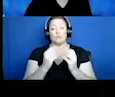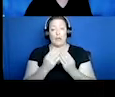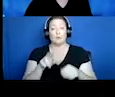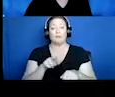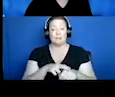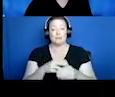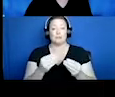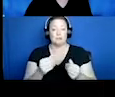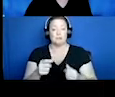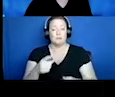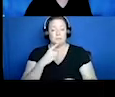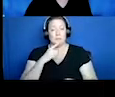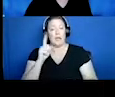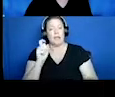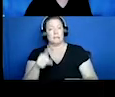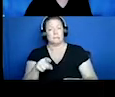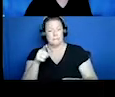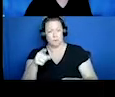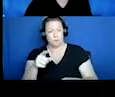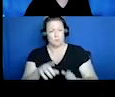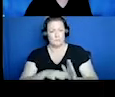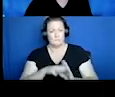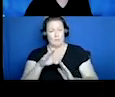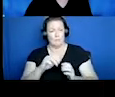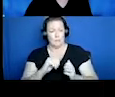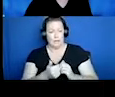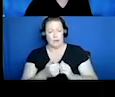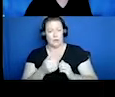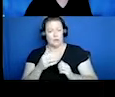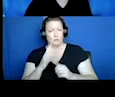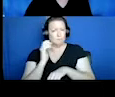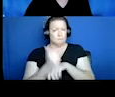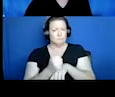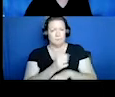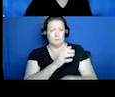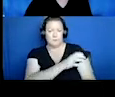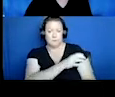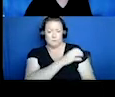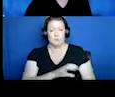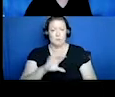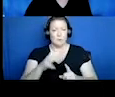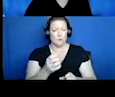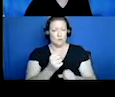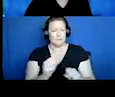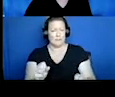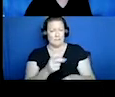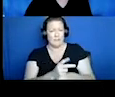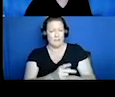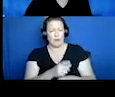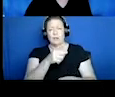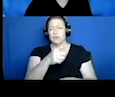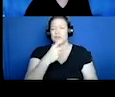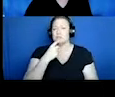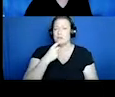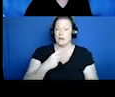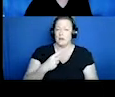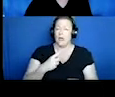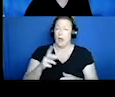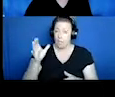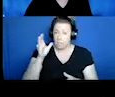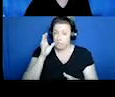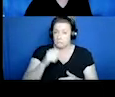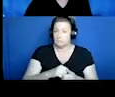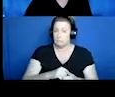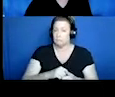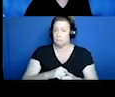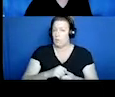I was asking, how do you implement clinically, culturally safe care? And she was saying, well, I just listen, I approach